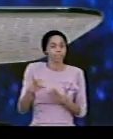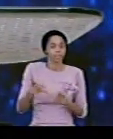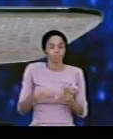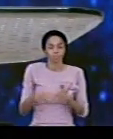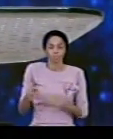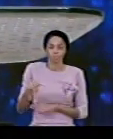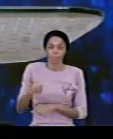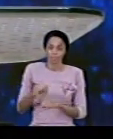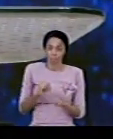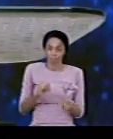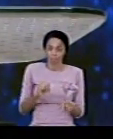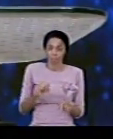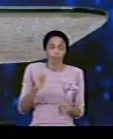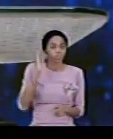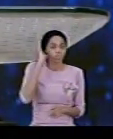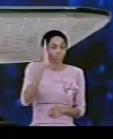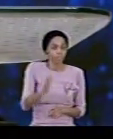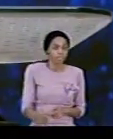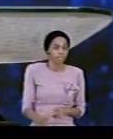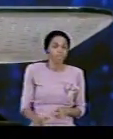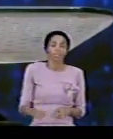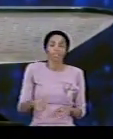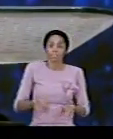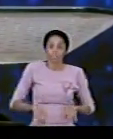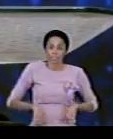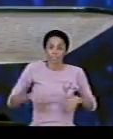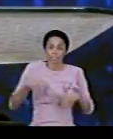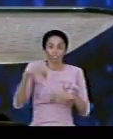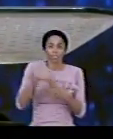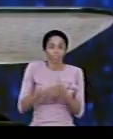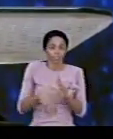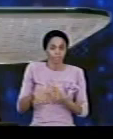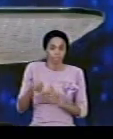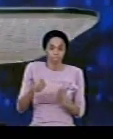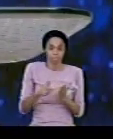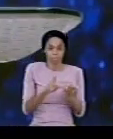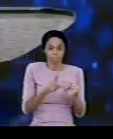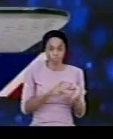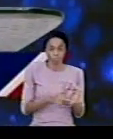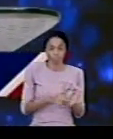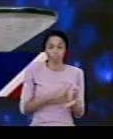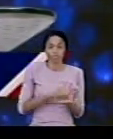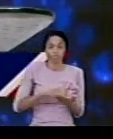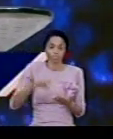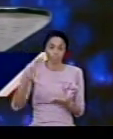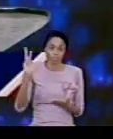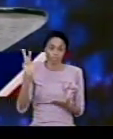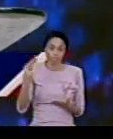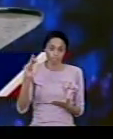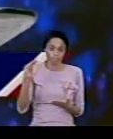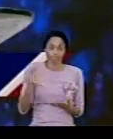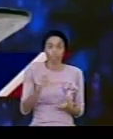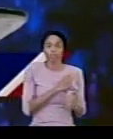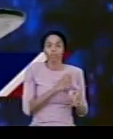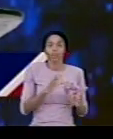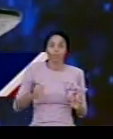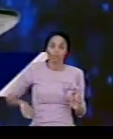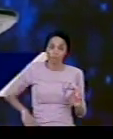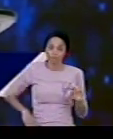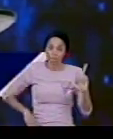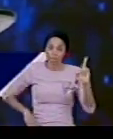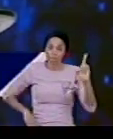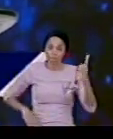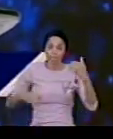them shall live in them. Verse 13, Christ